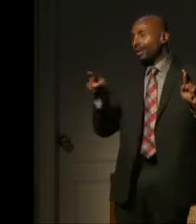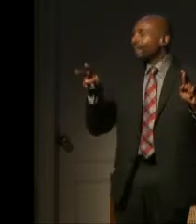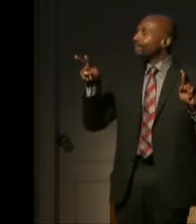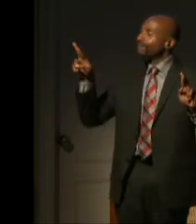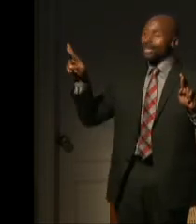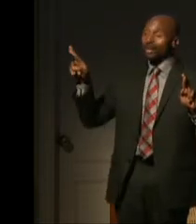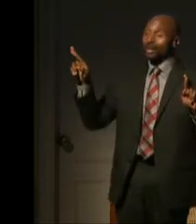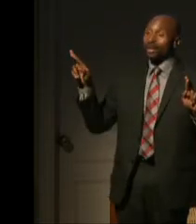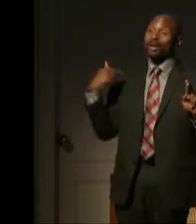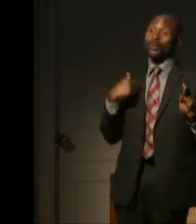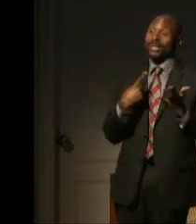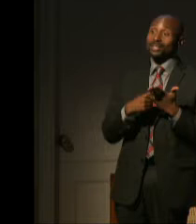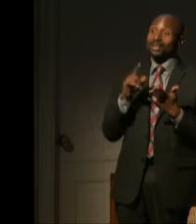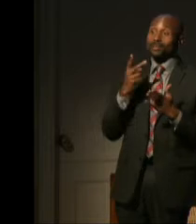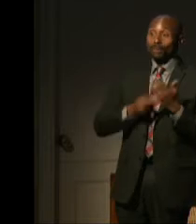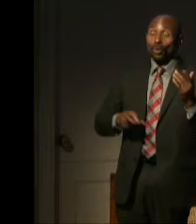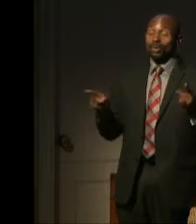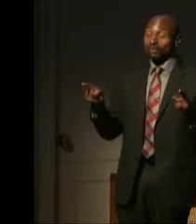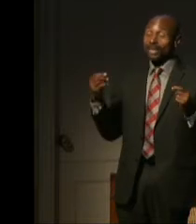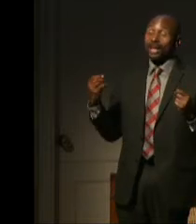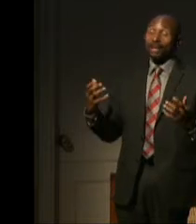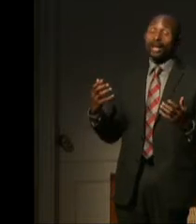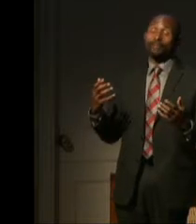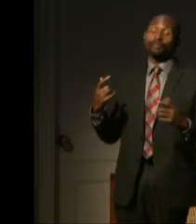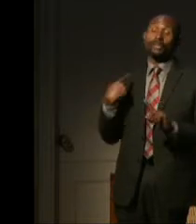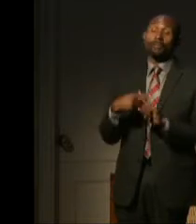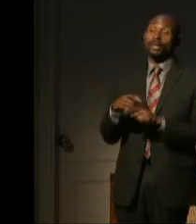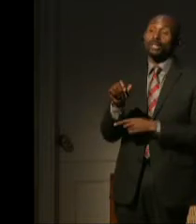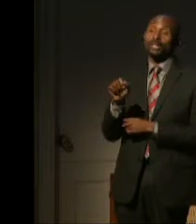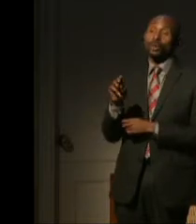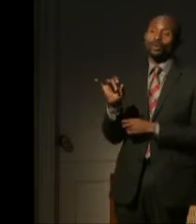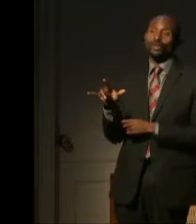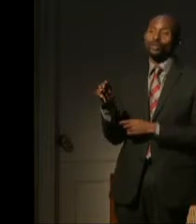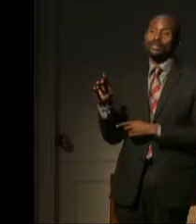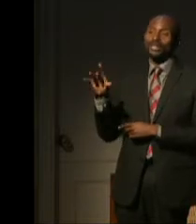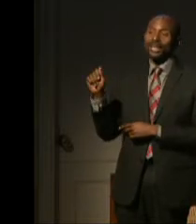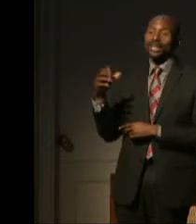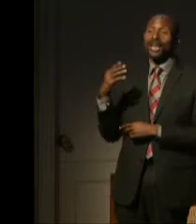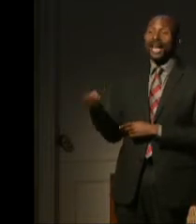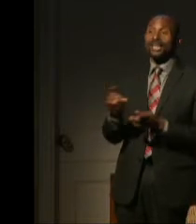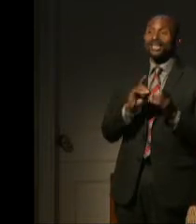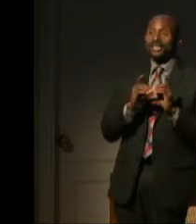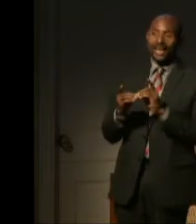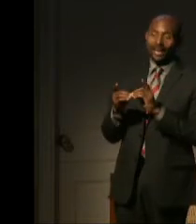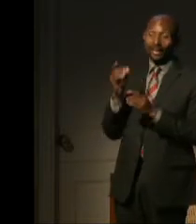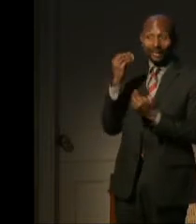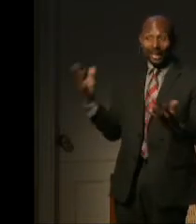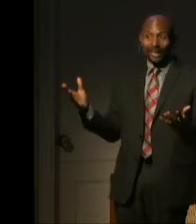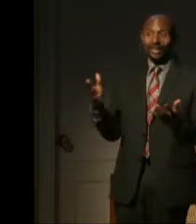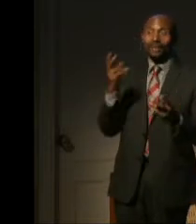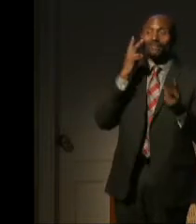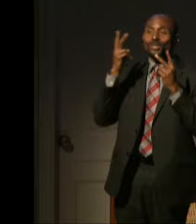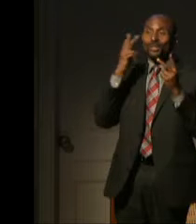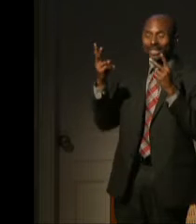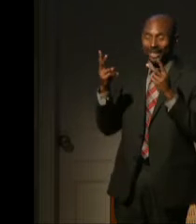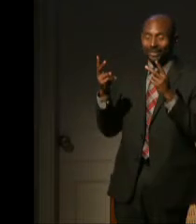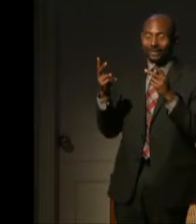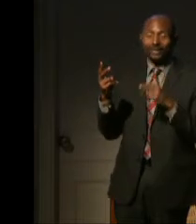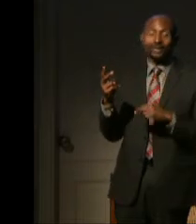today, all the way through social media and data visualization. I've brought up the idea of in-gallery